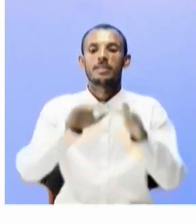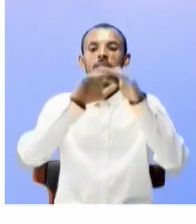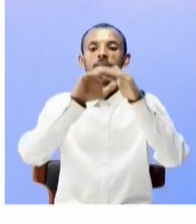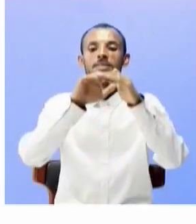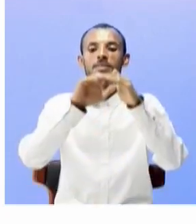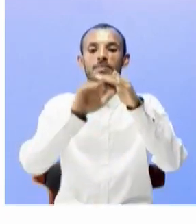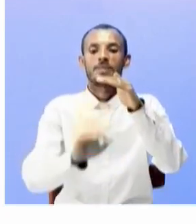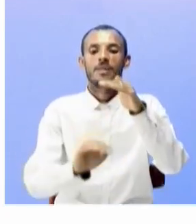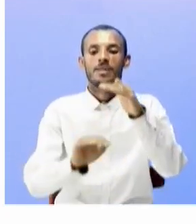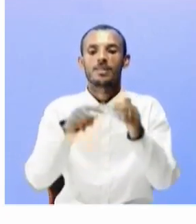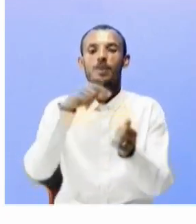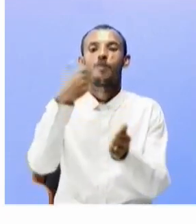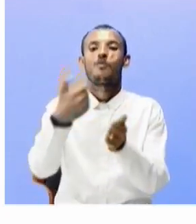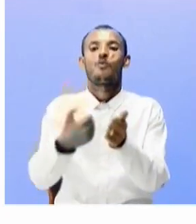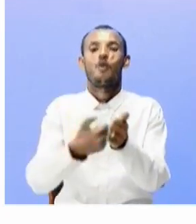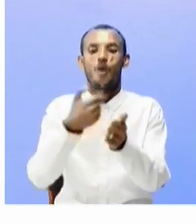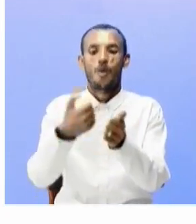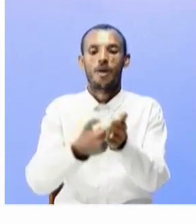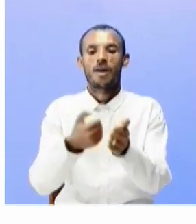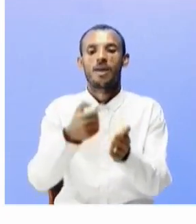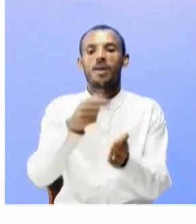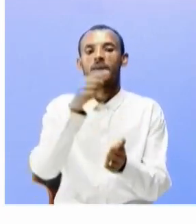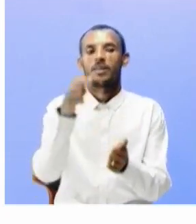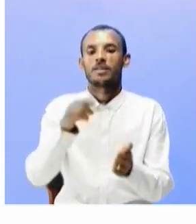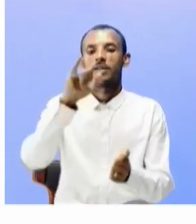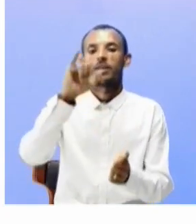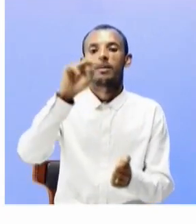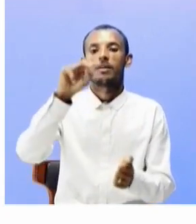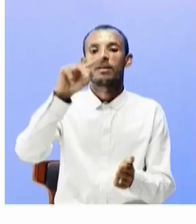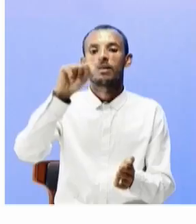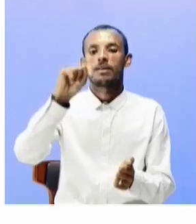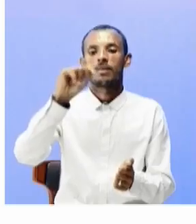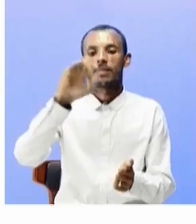Subtract the following integers.